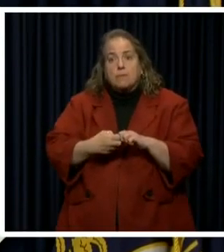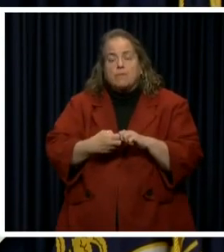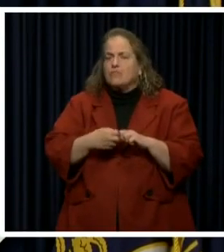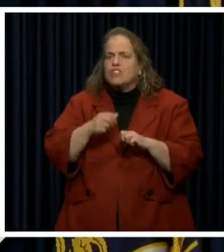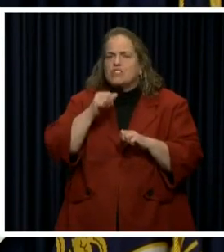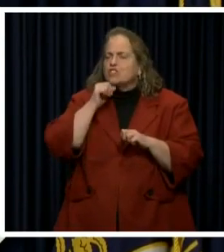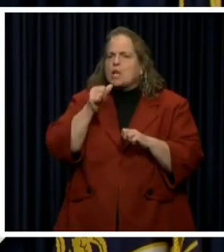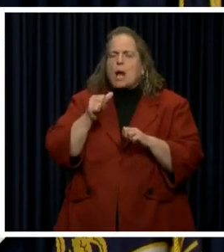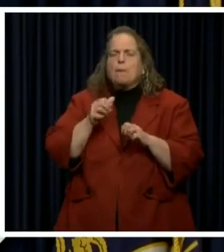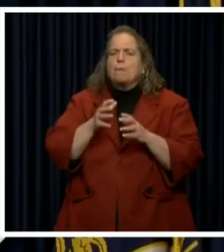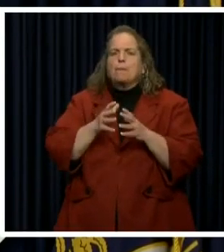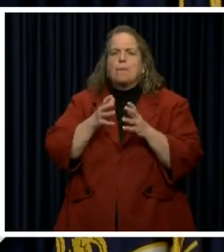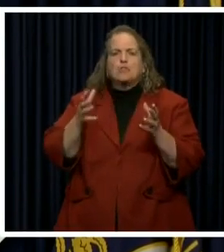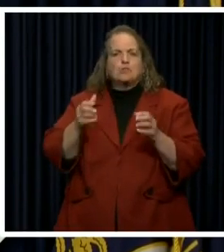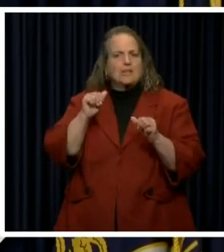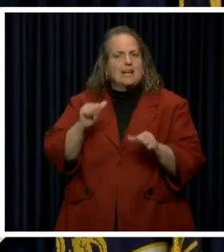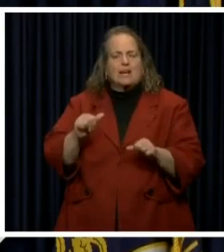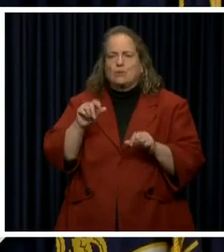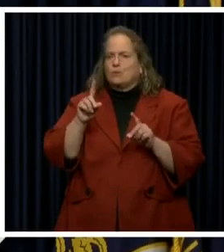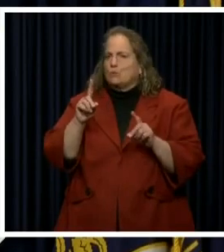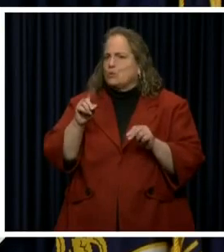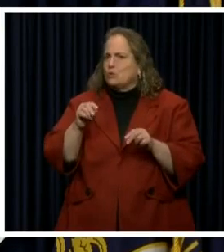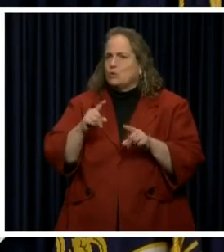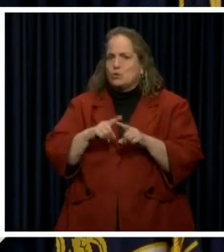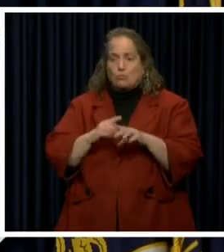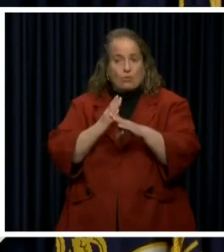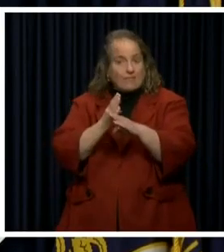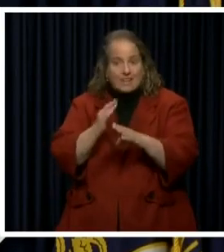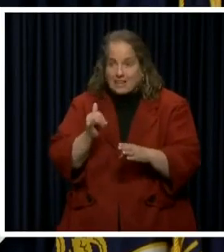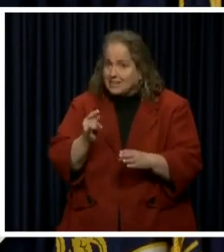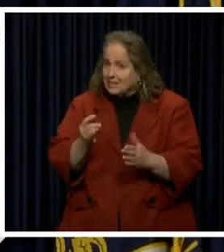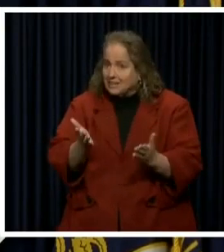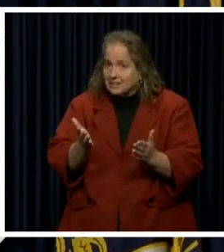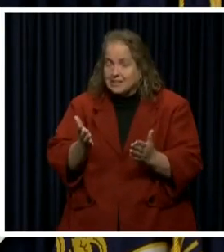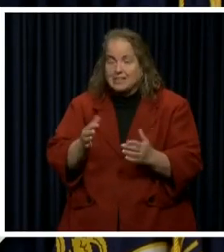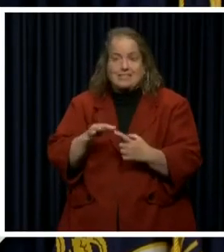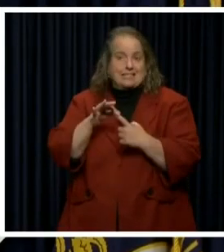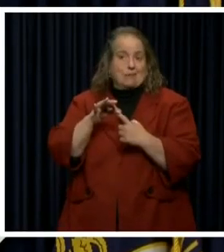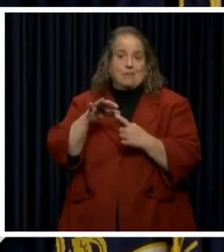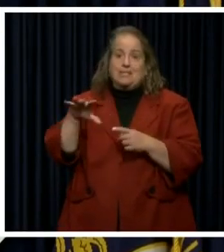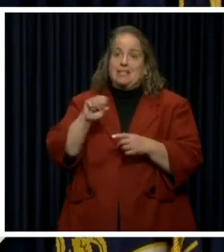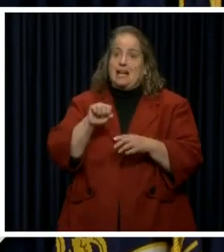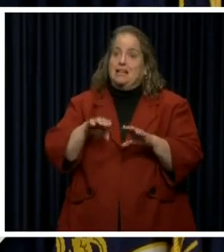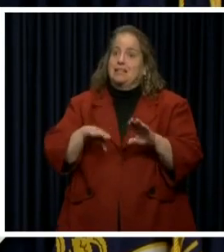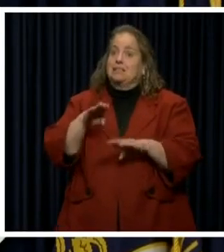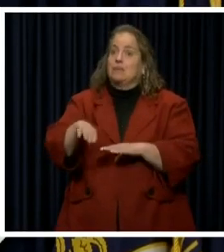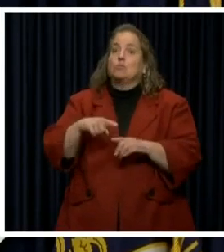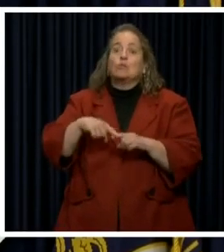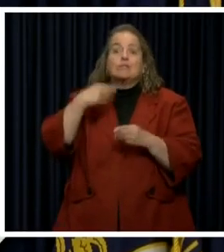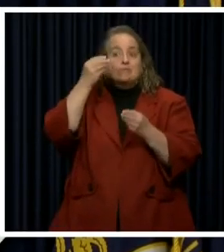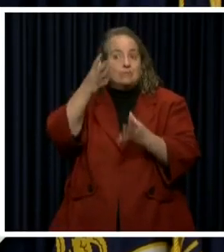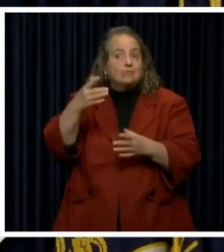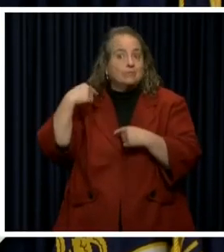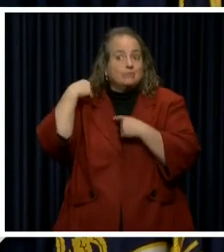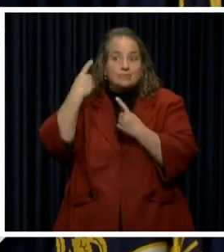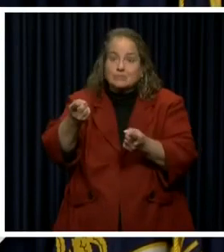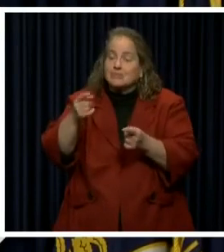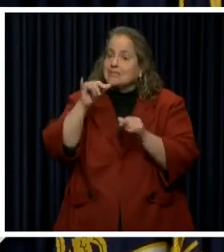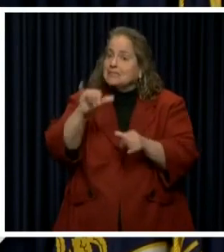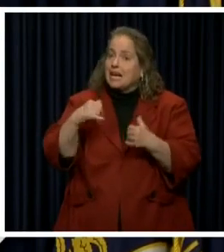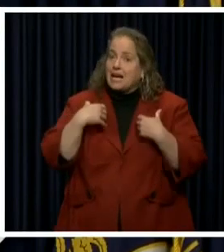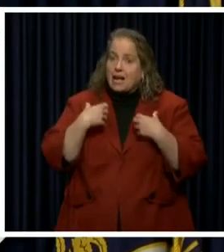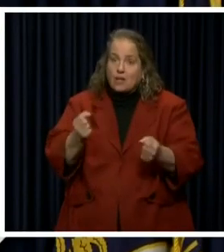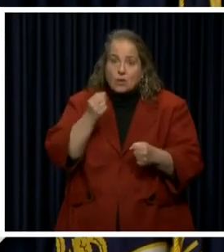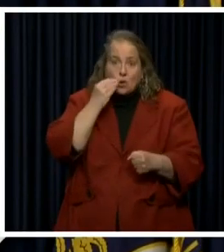There's not much you can do to prevent this except to take all the steps we've told you about, which is stay healthy at